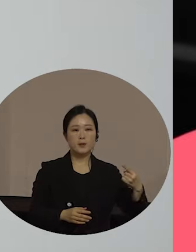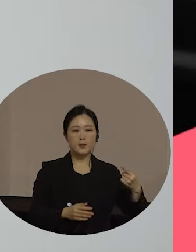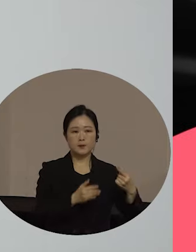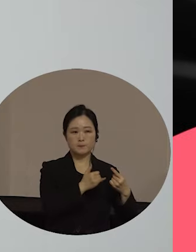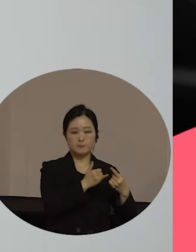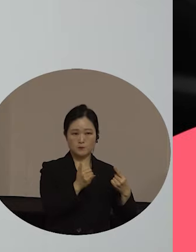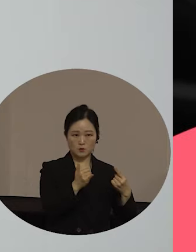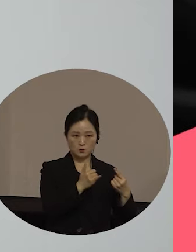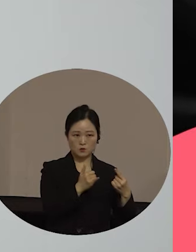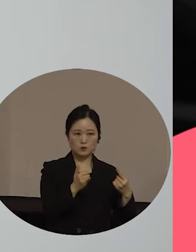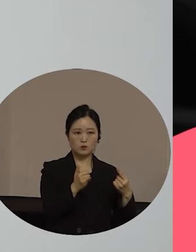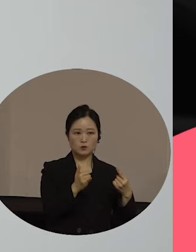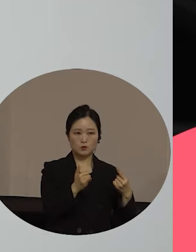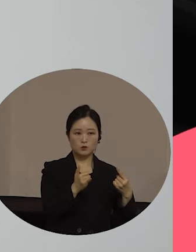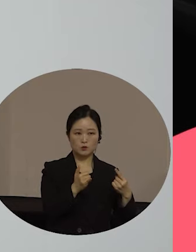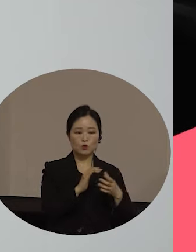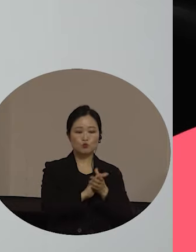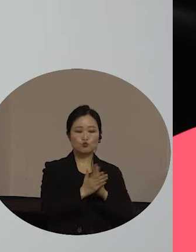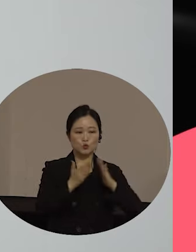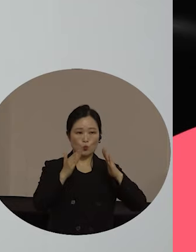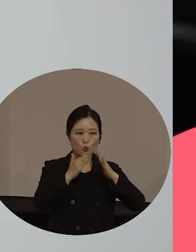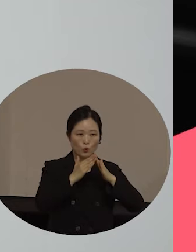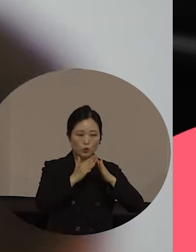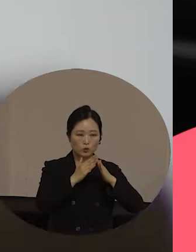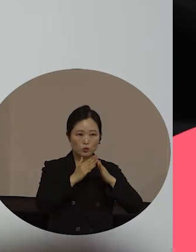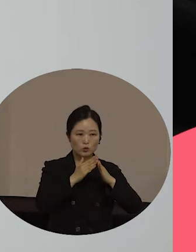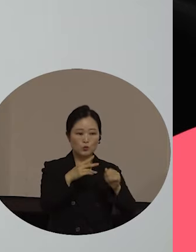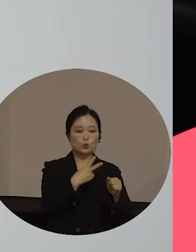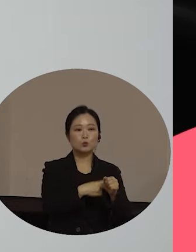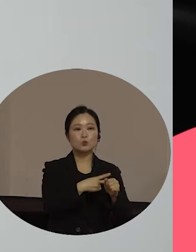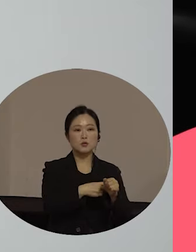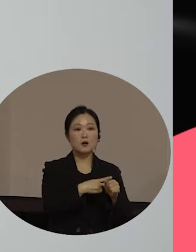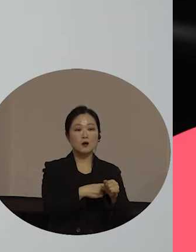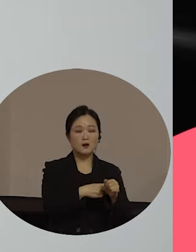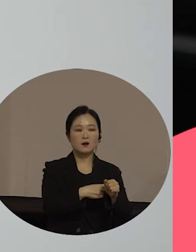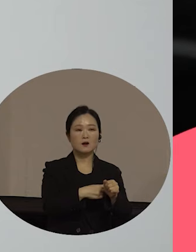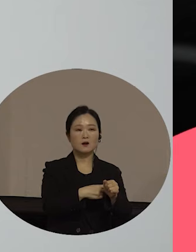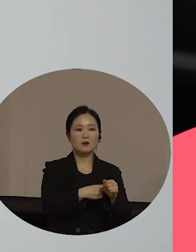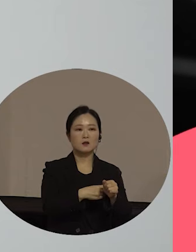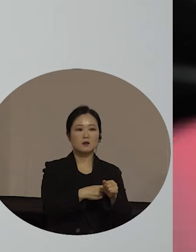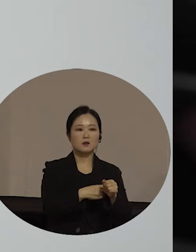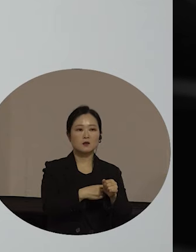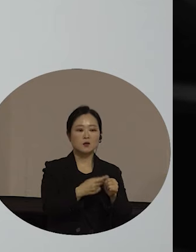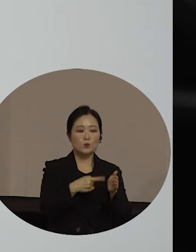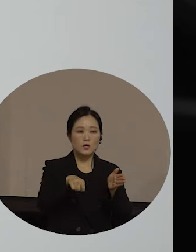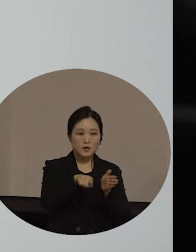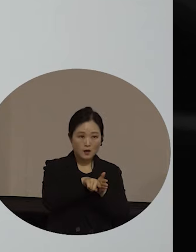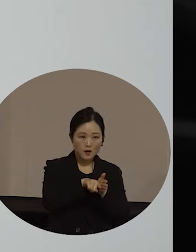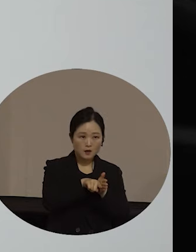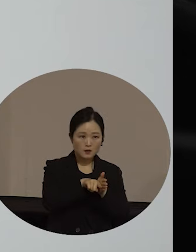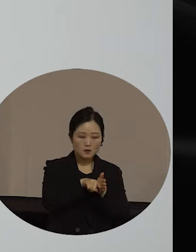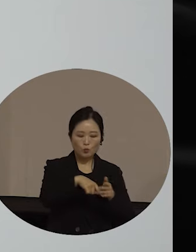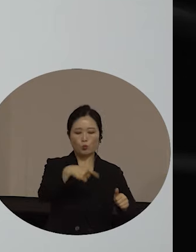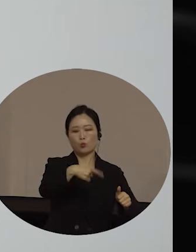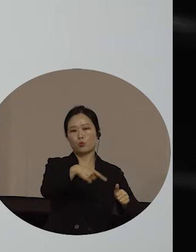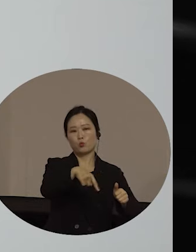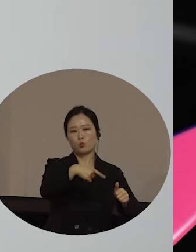100 kindergarten teachers from all over the 21 provinces to gather all of them